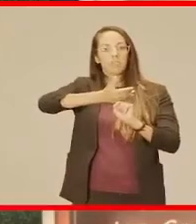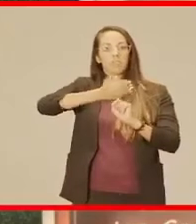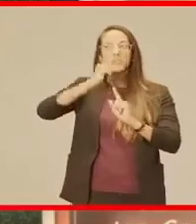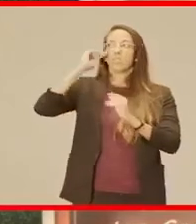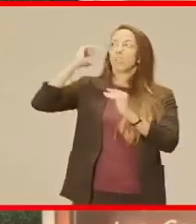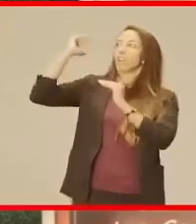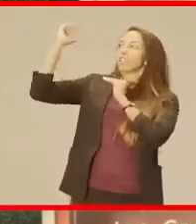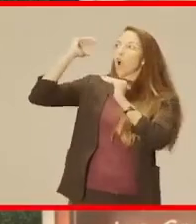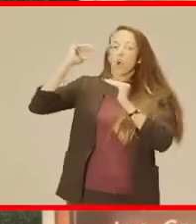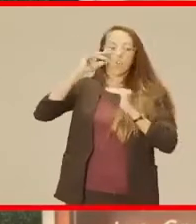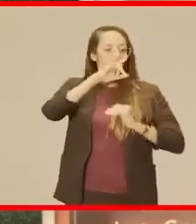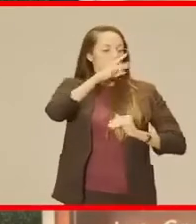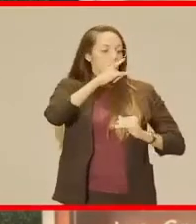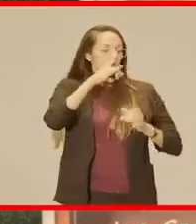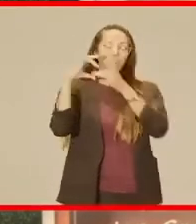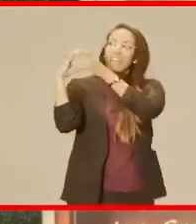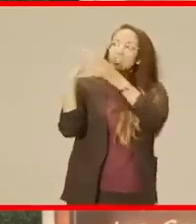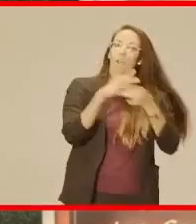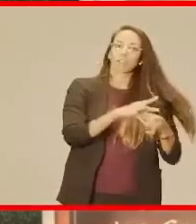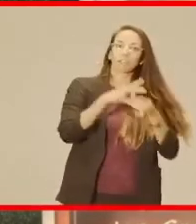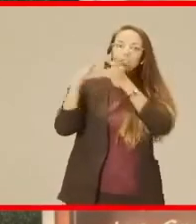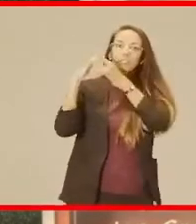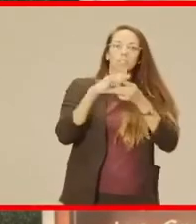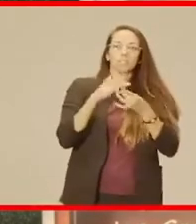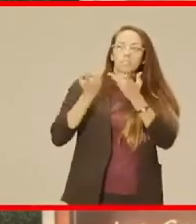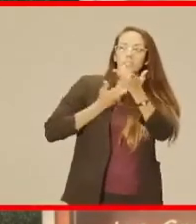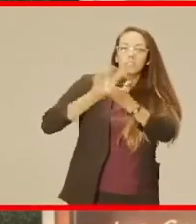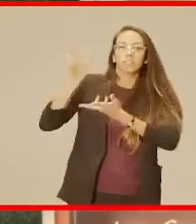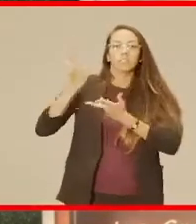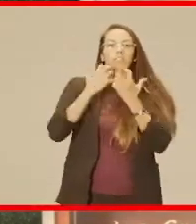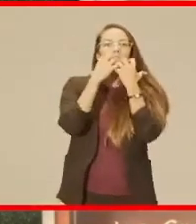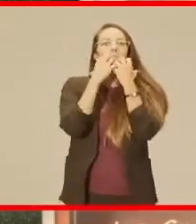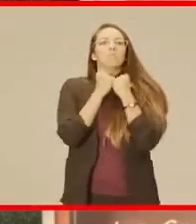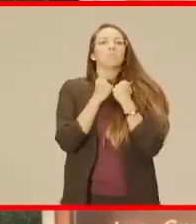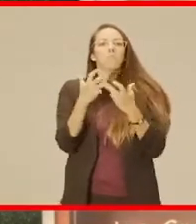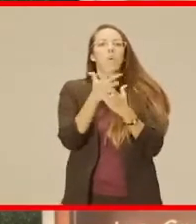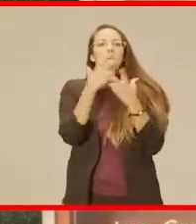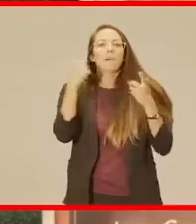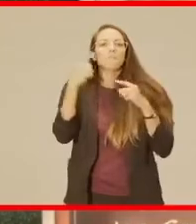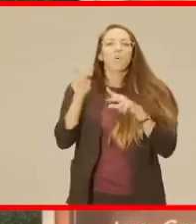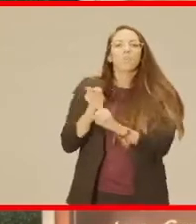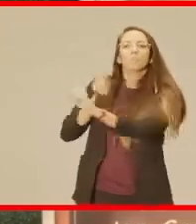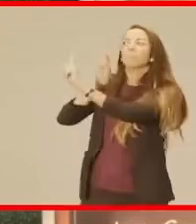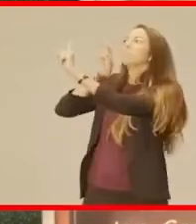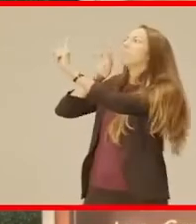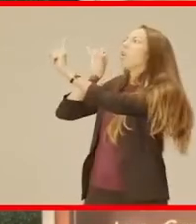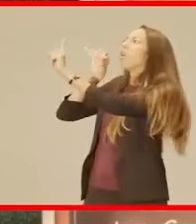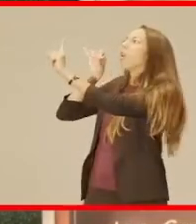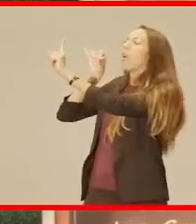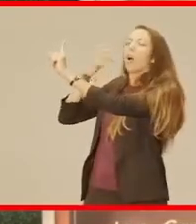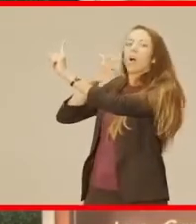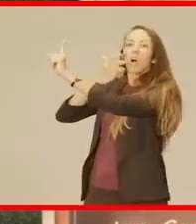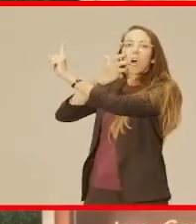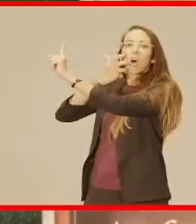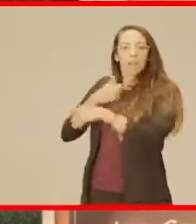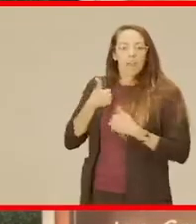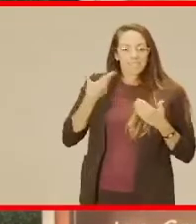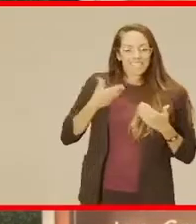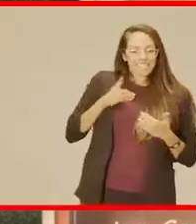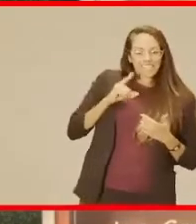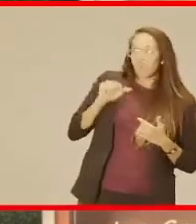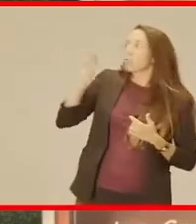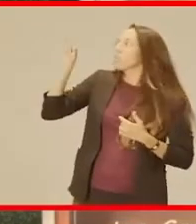adult-child interactions that are valued so much by so many kids with disabilities to be seen